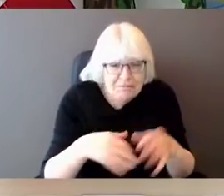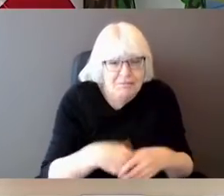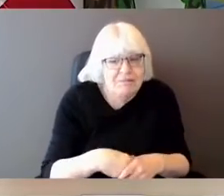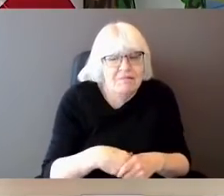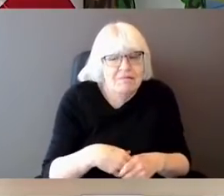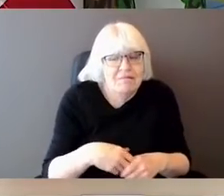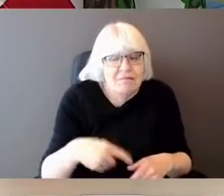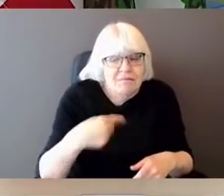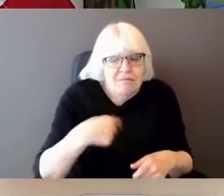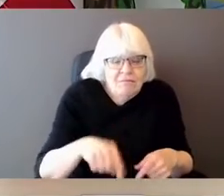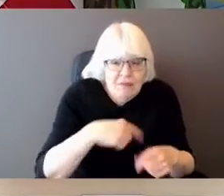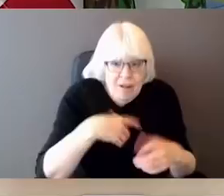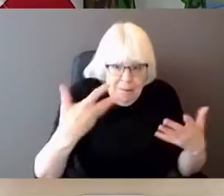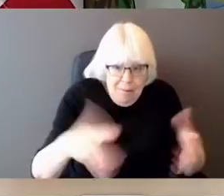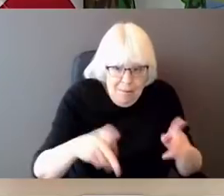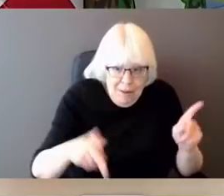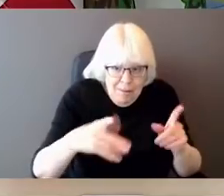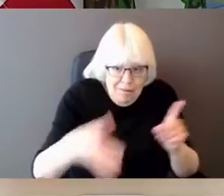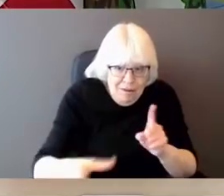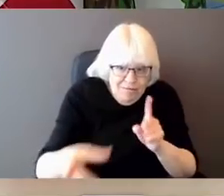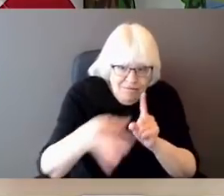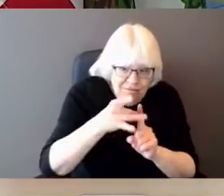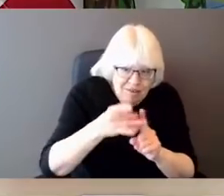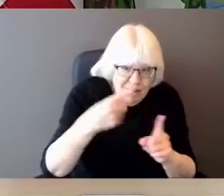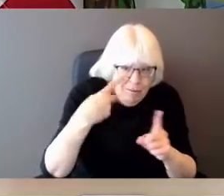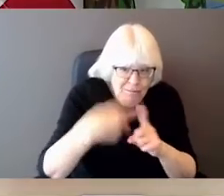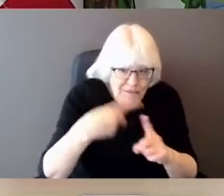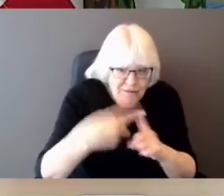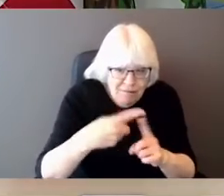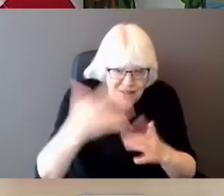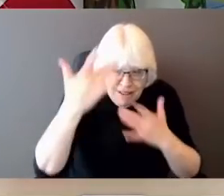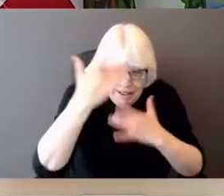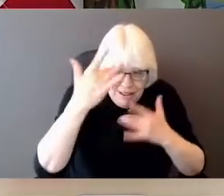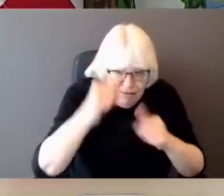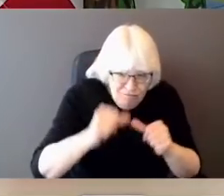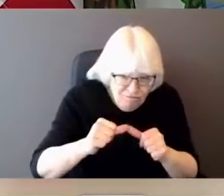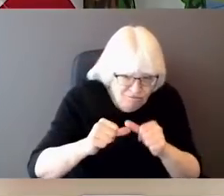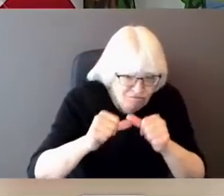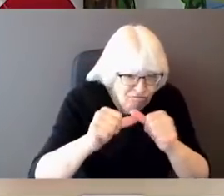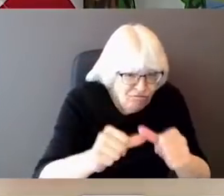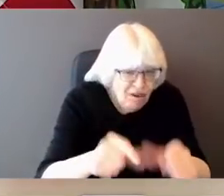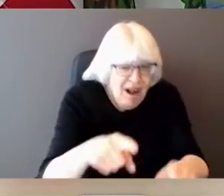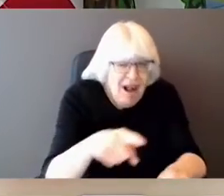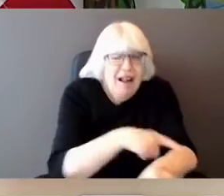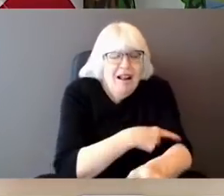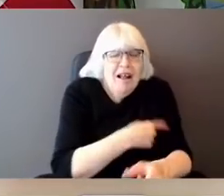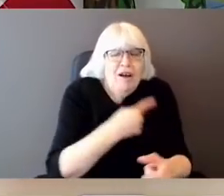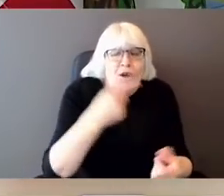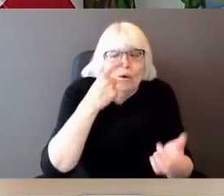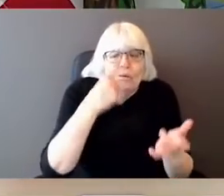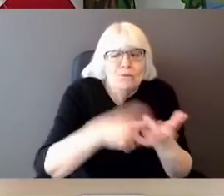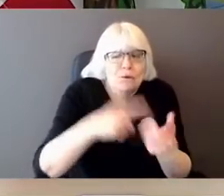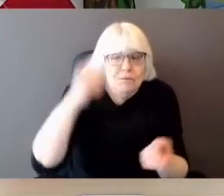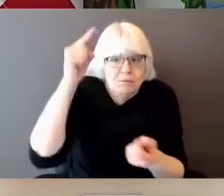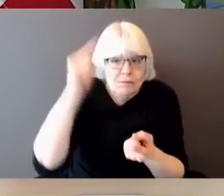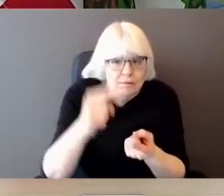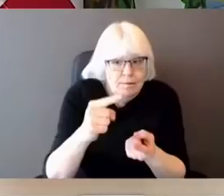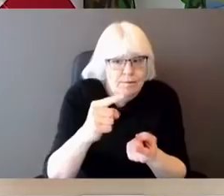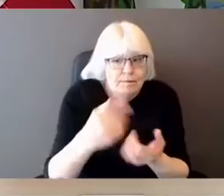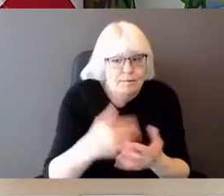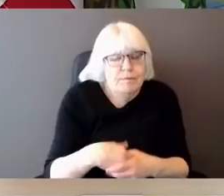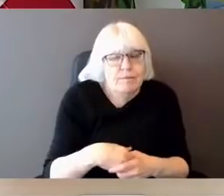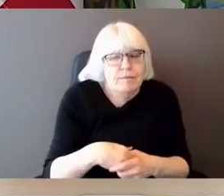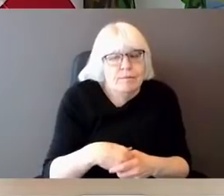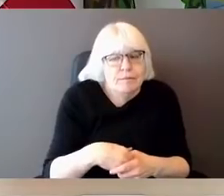It sounds like there's not a lot, but what do you know? So some of the recent studies have just suggested those who are